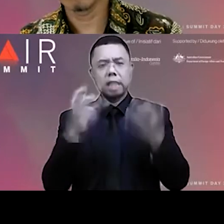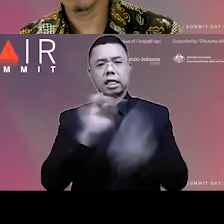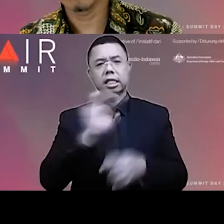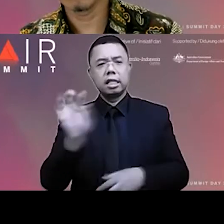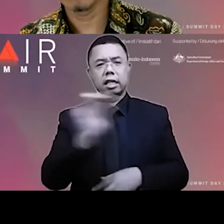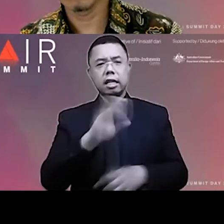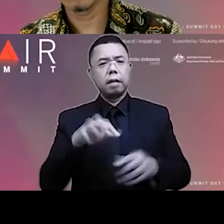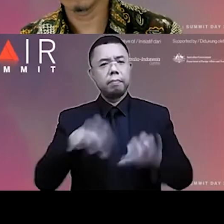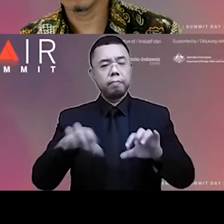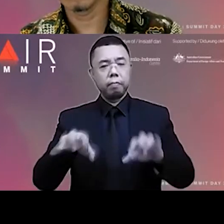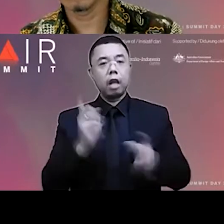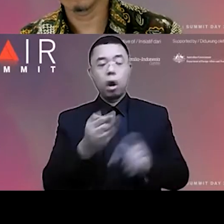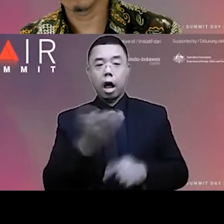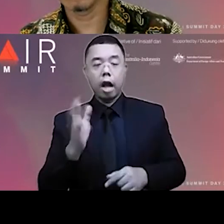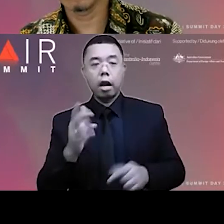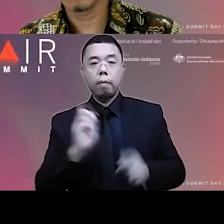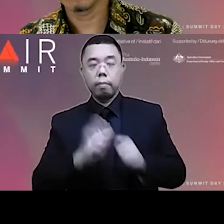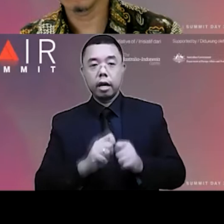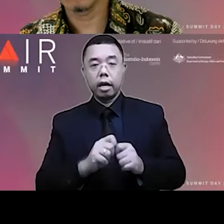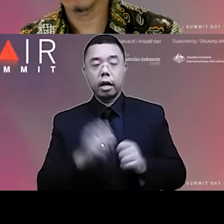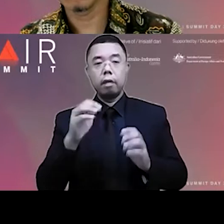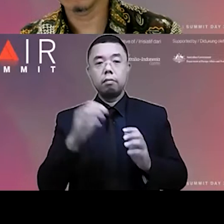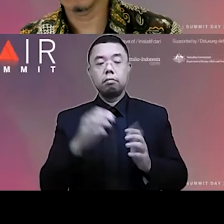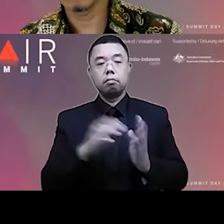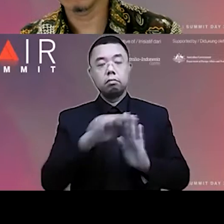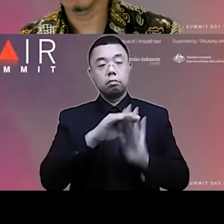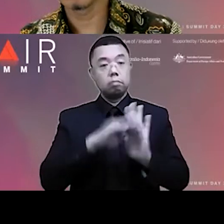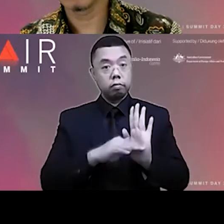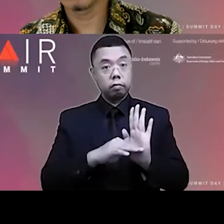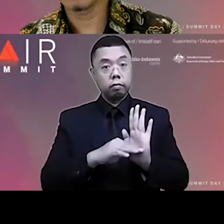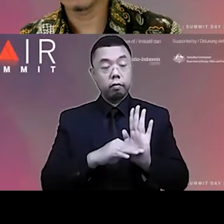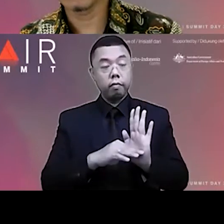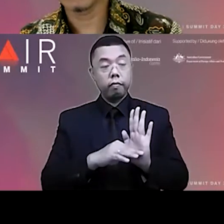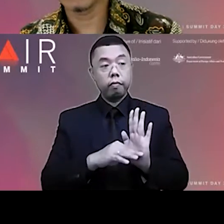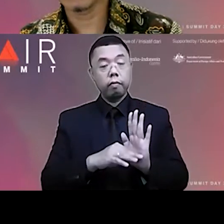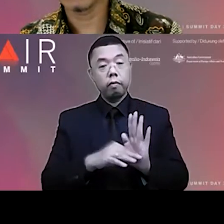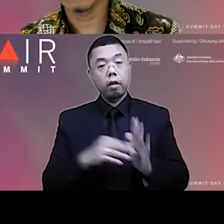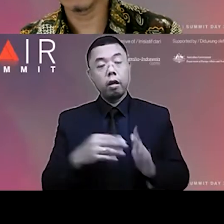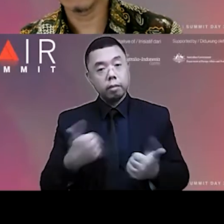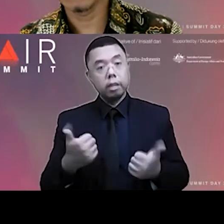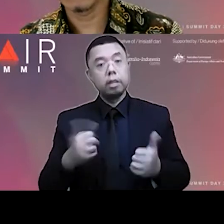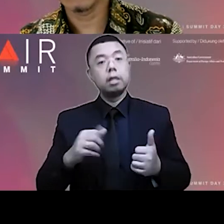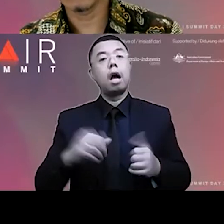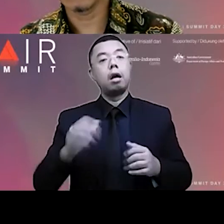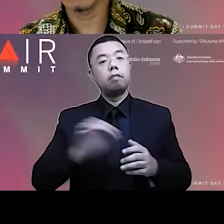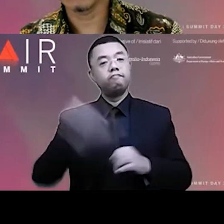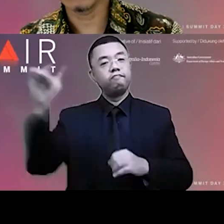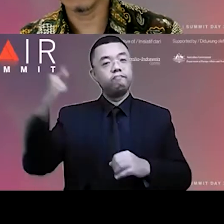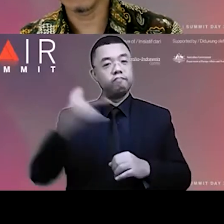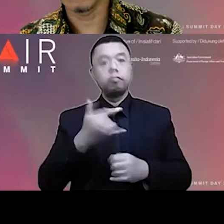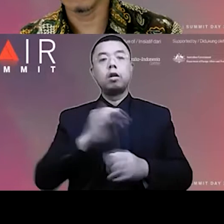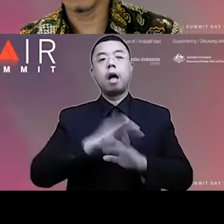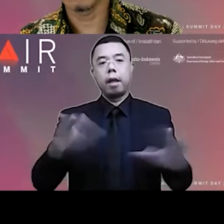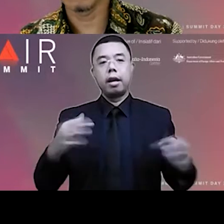a safe and healthy travel trips. So that's my point of view. And it's over to